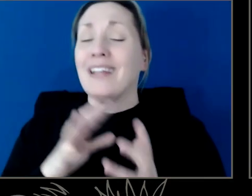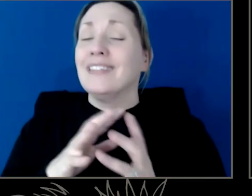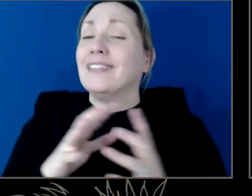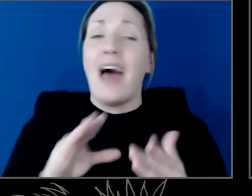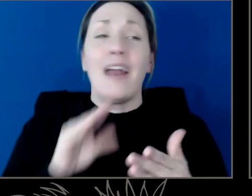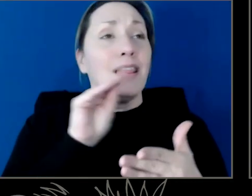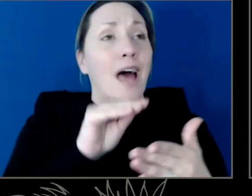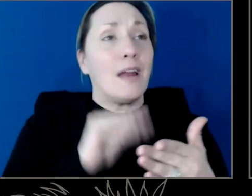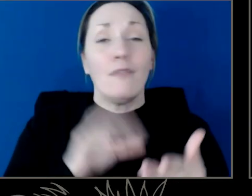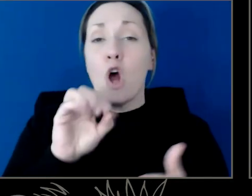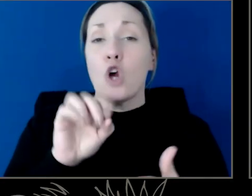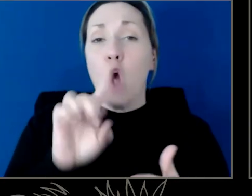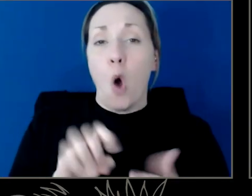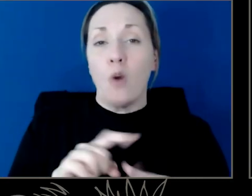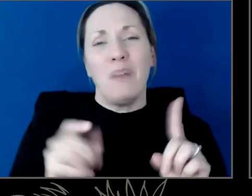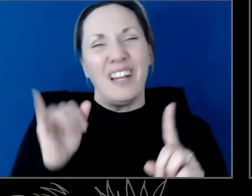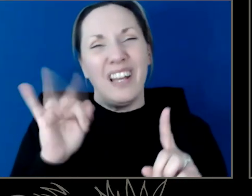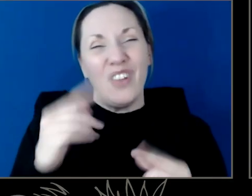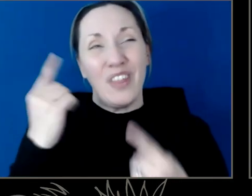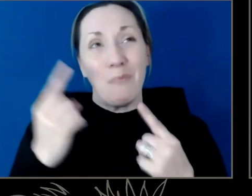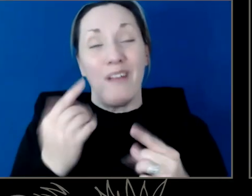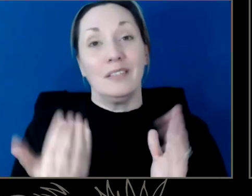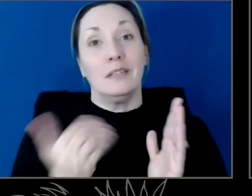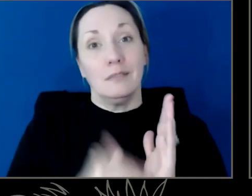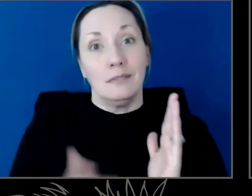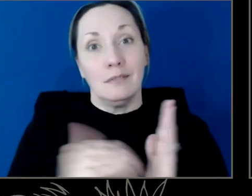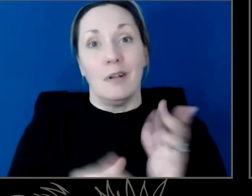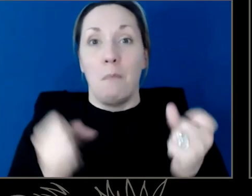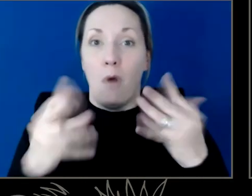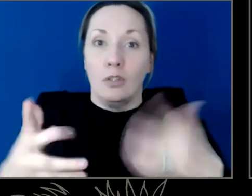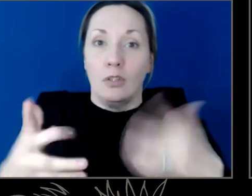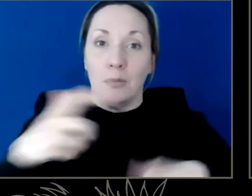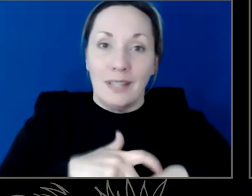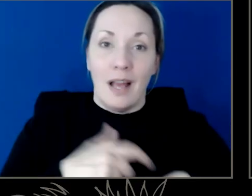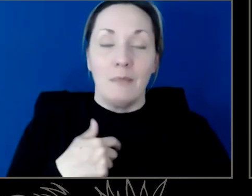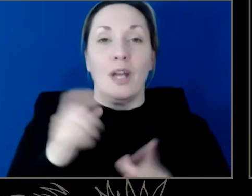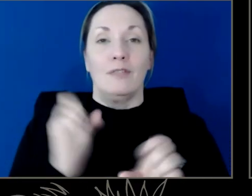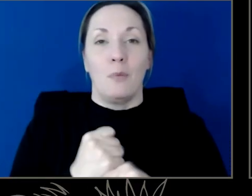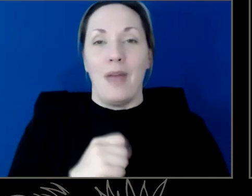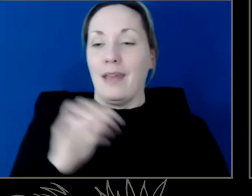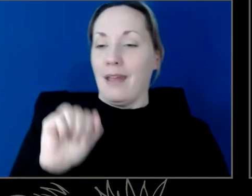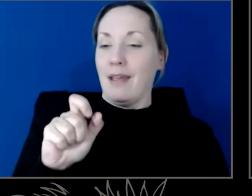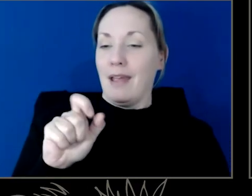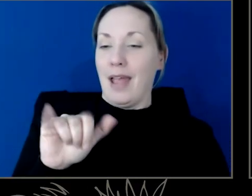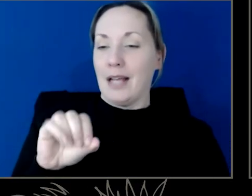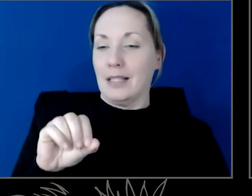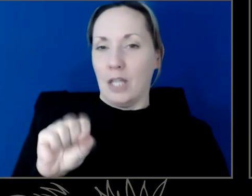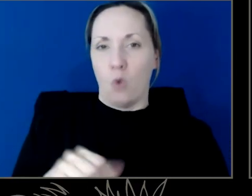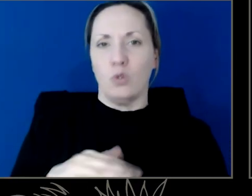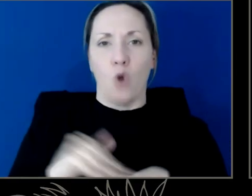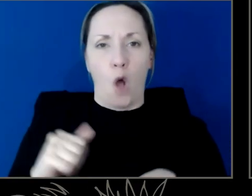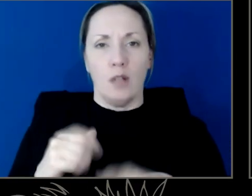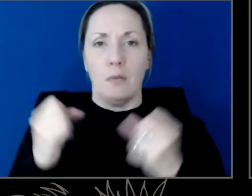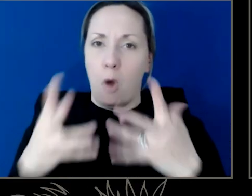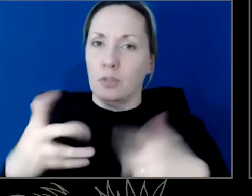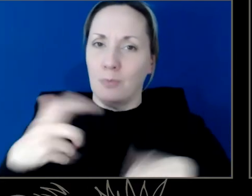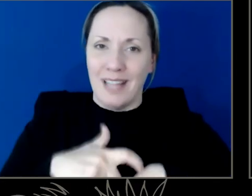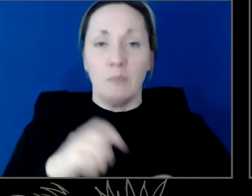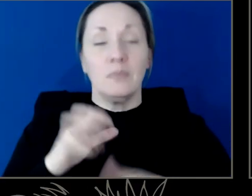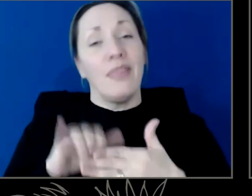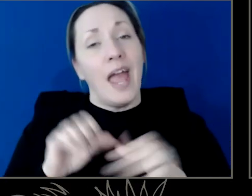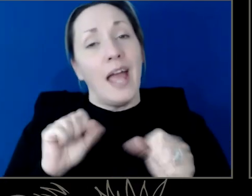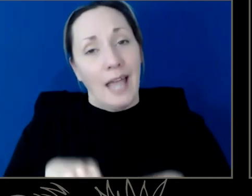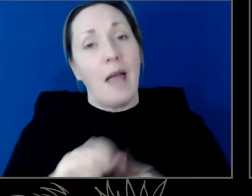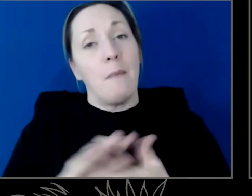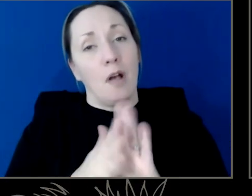so you need data from your backend, and they're two separate things, and you're having to make Axios calls multiple times, this can add up, right? So if